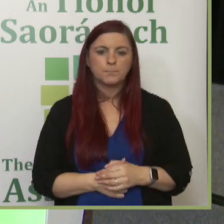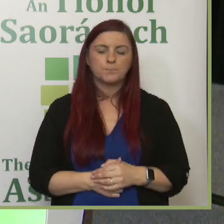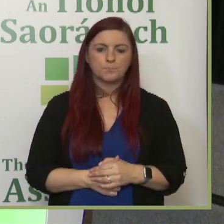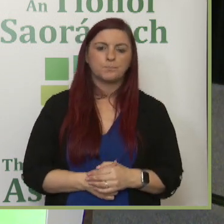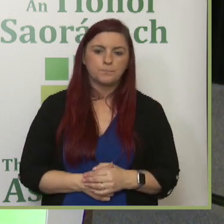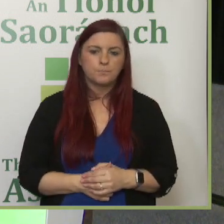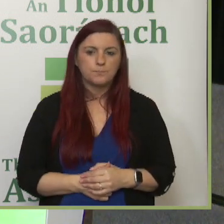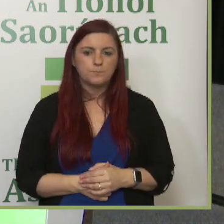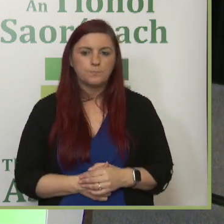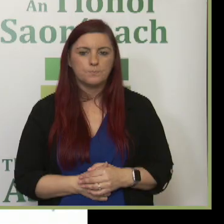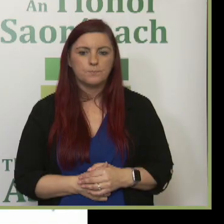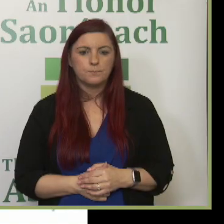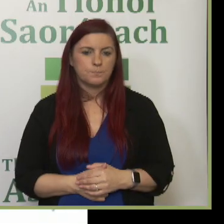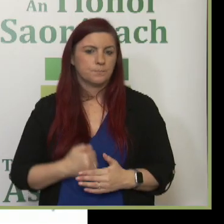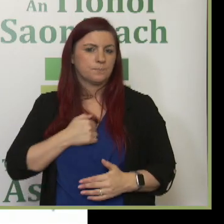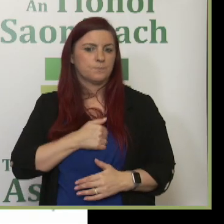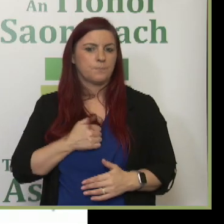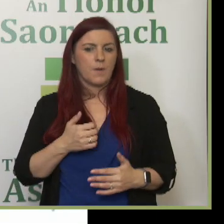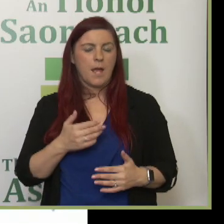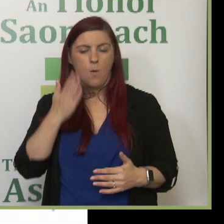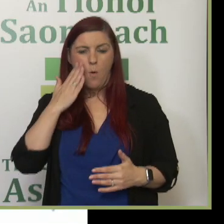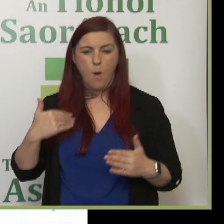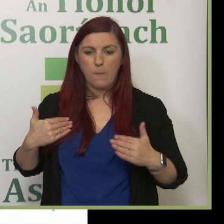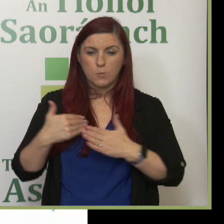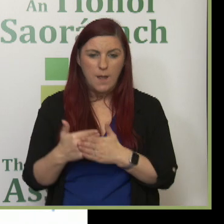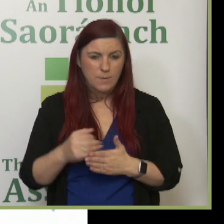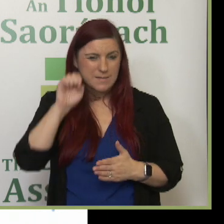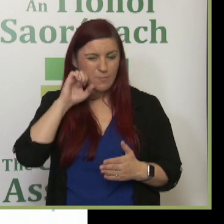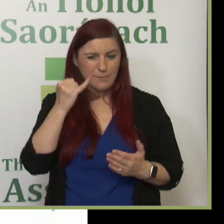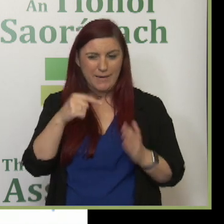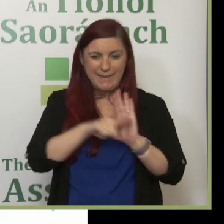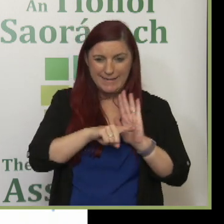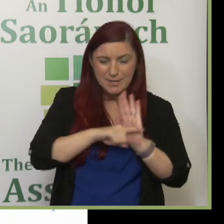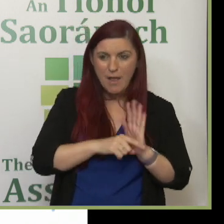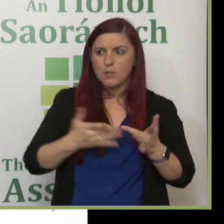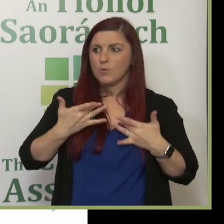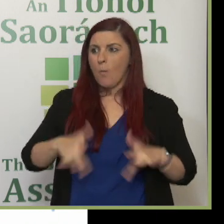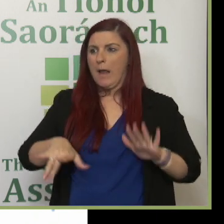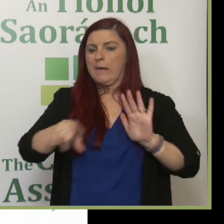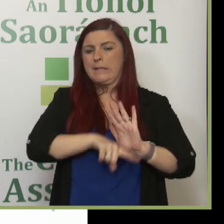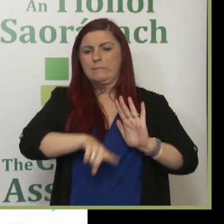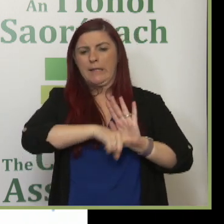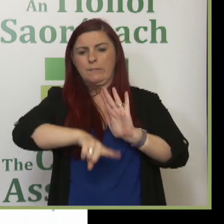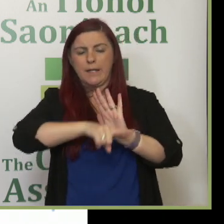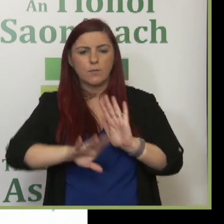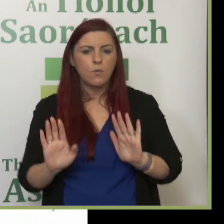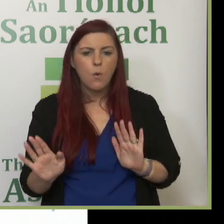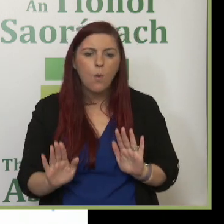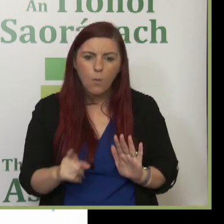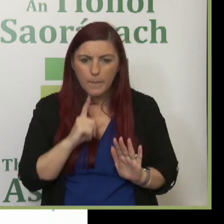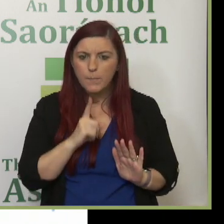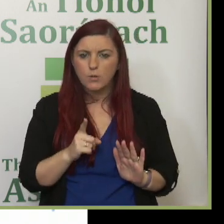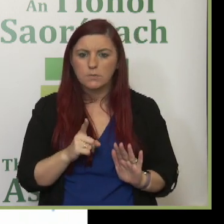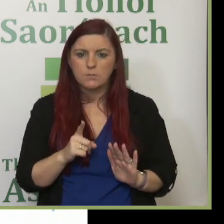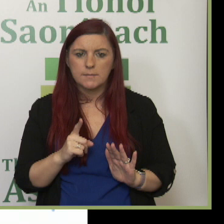And I'm sorry if up to now it's all sound a bit pessimistic, and I didn't want to do that because I think there's still quite a lot of hope